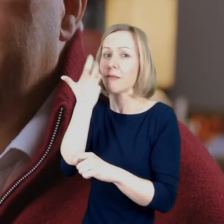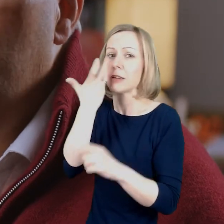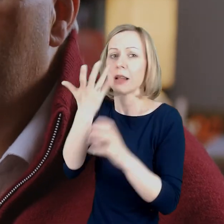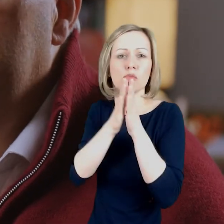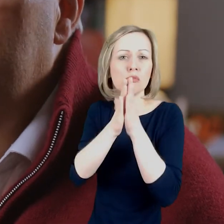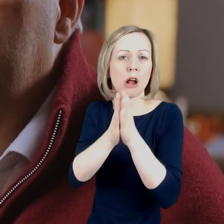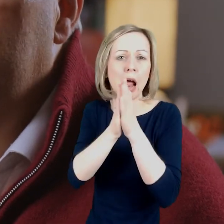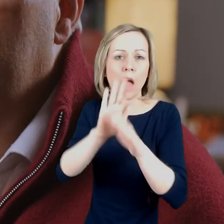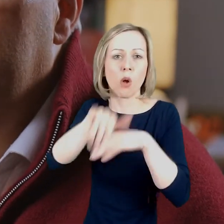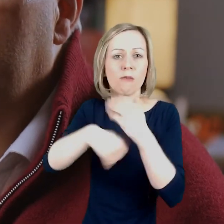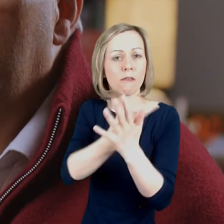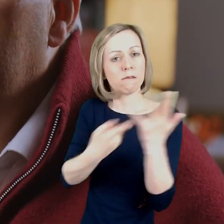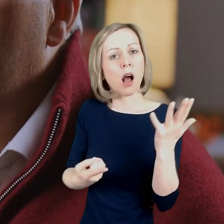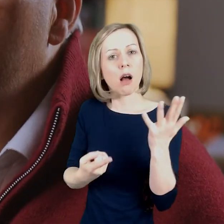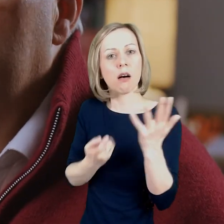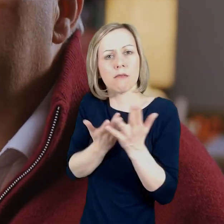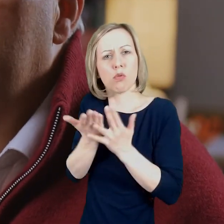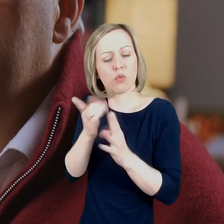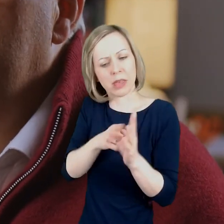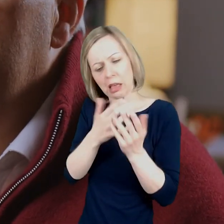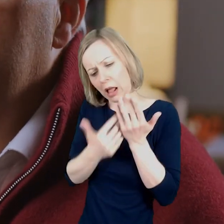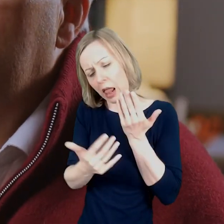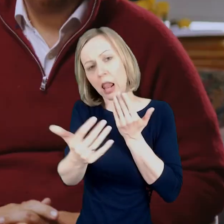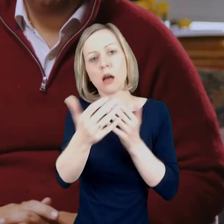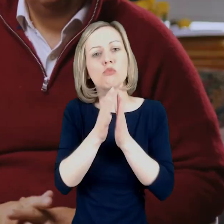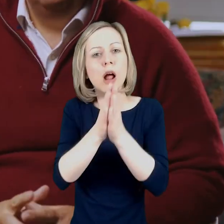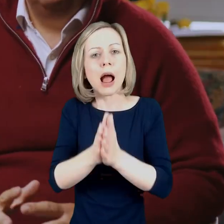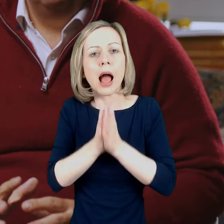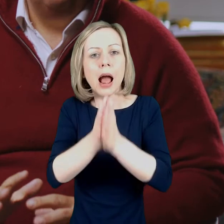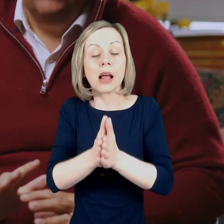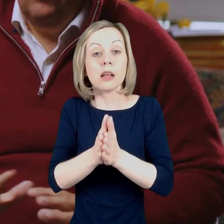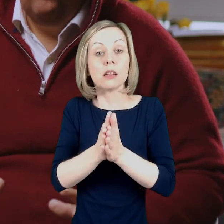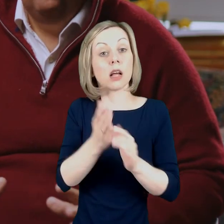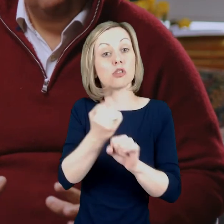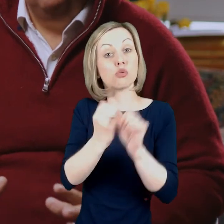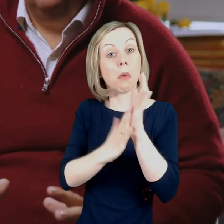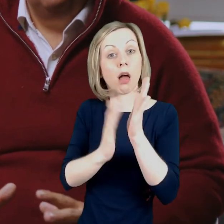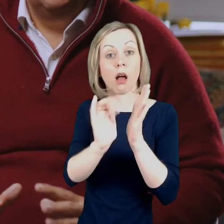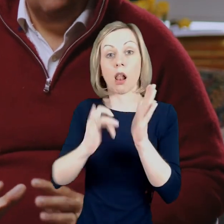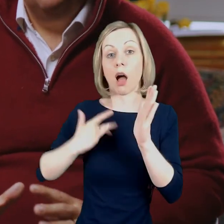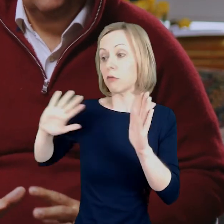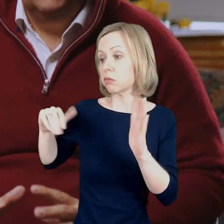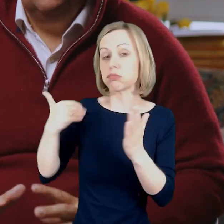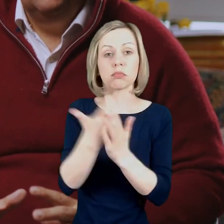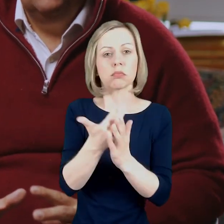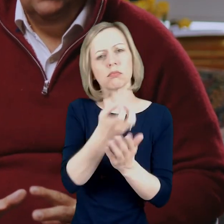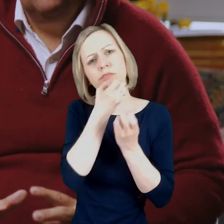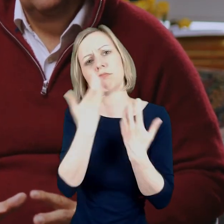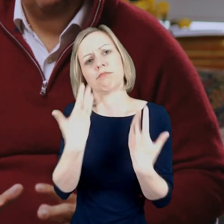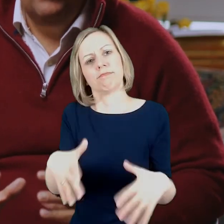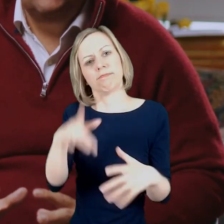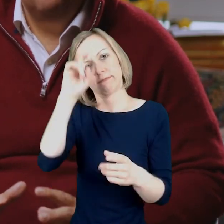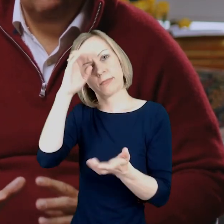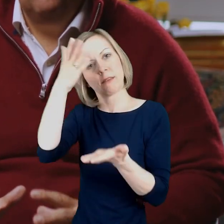no matter what he was doing, for all those times. And I think George Muller, throughout the whole of his life and in everything he did, had